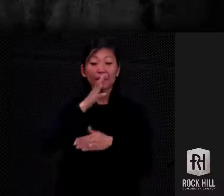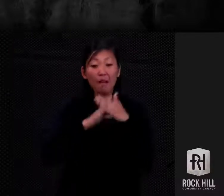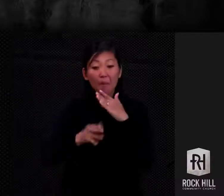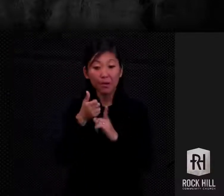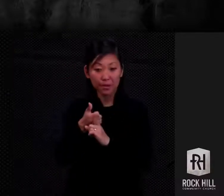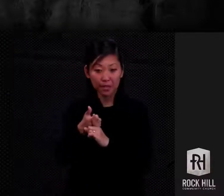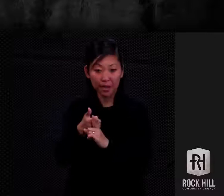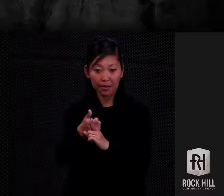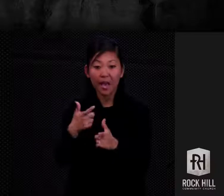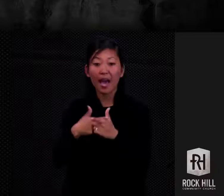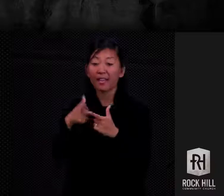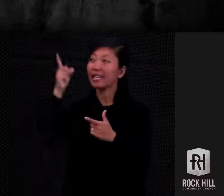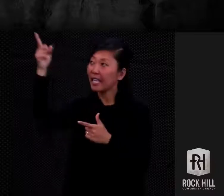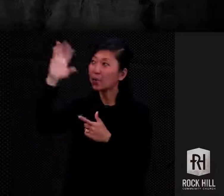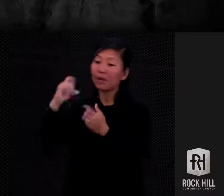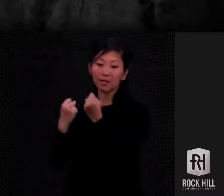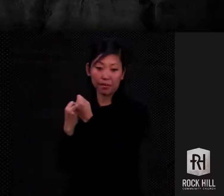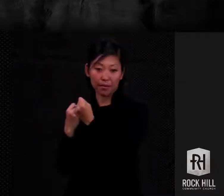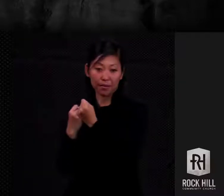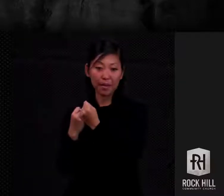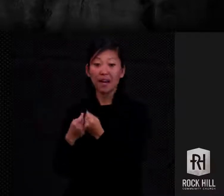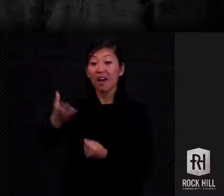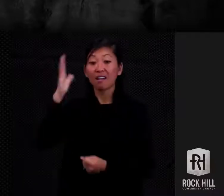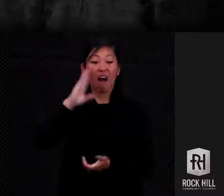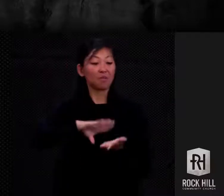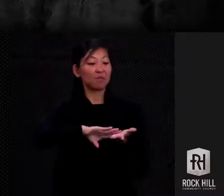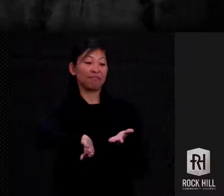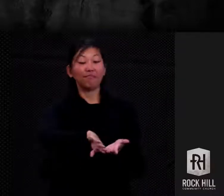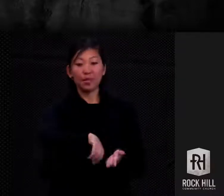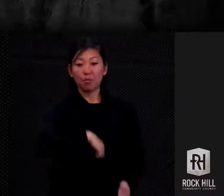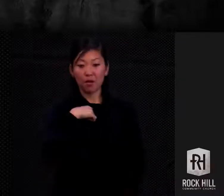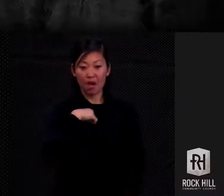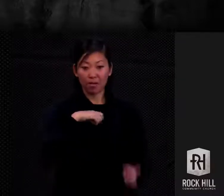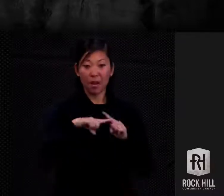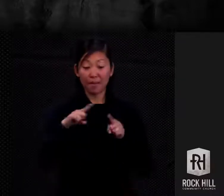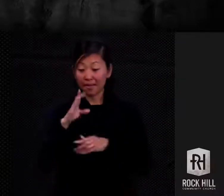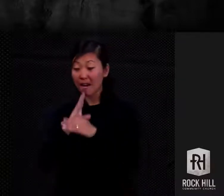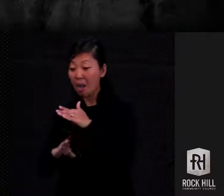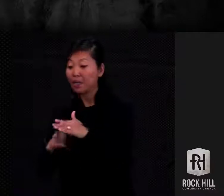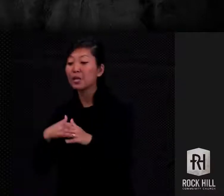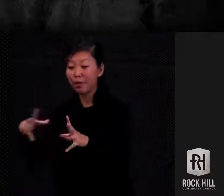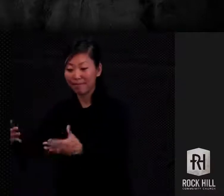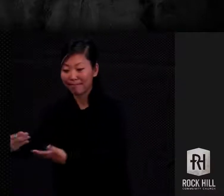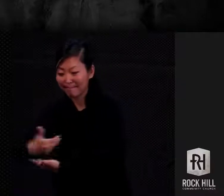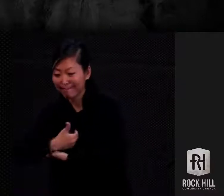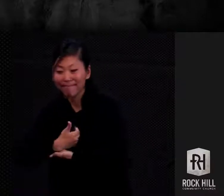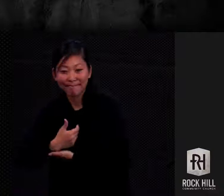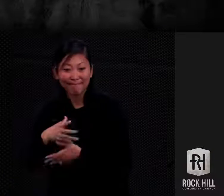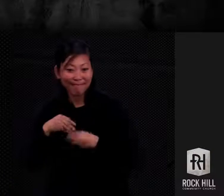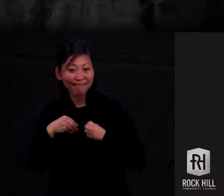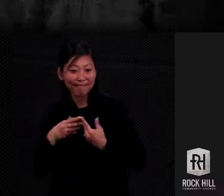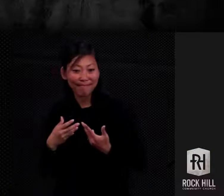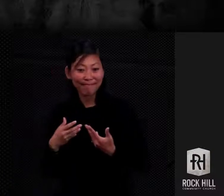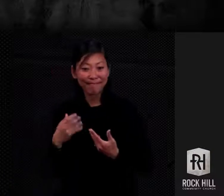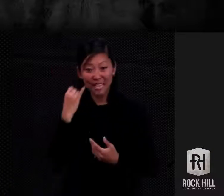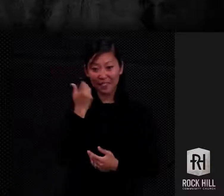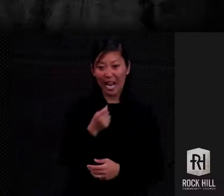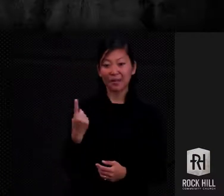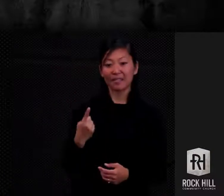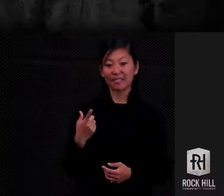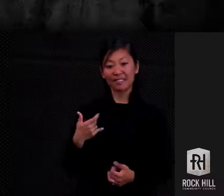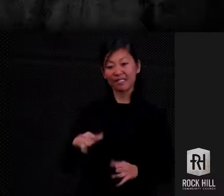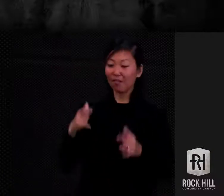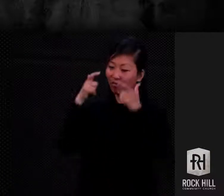you. God opposes the proud, but gives grace to the humble. Now, if there's anybody in the room here that's still